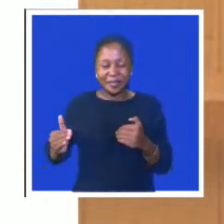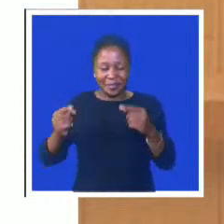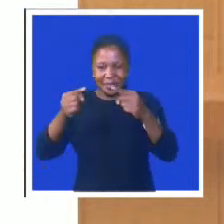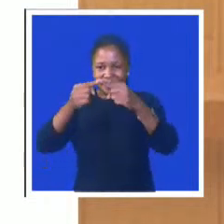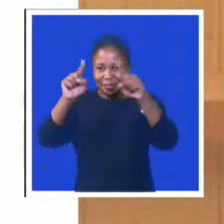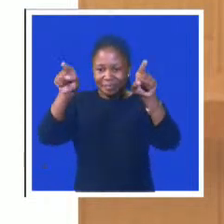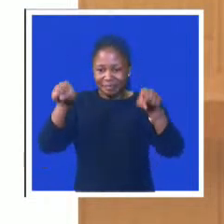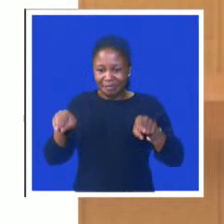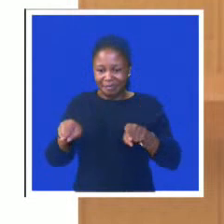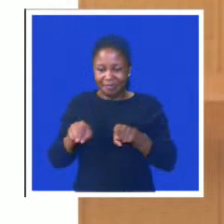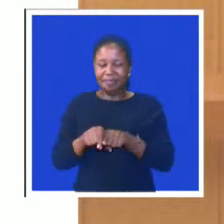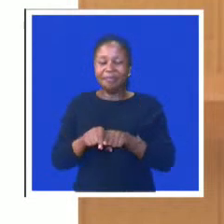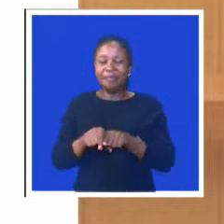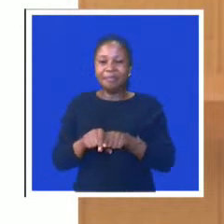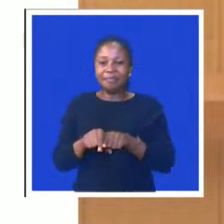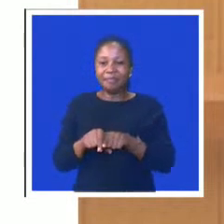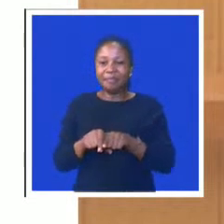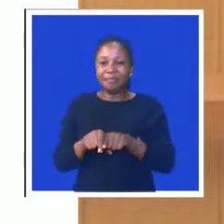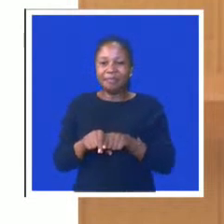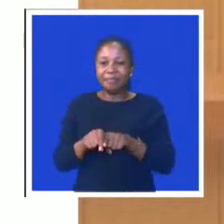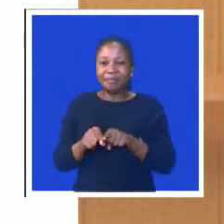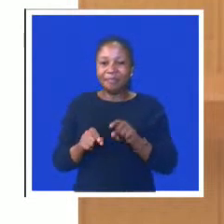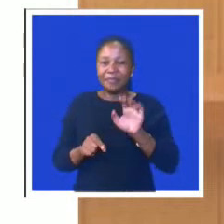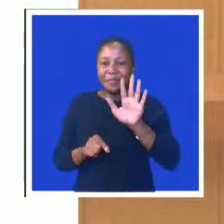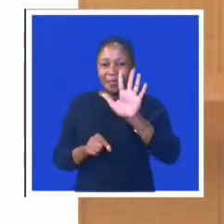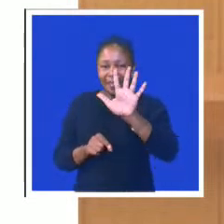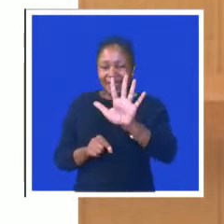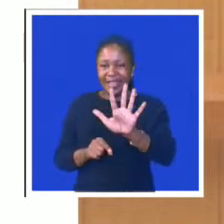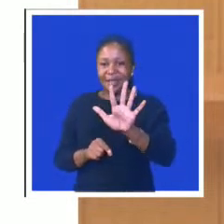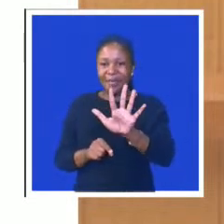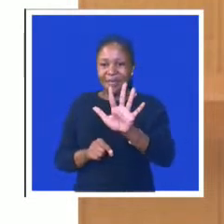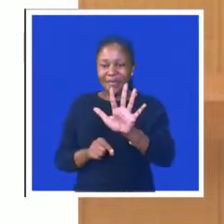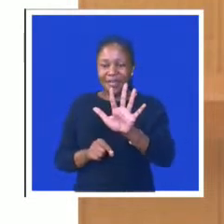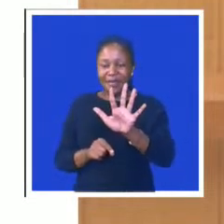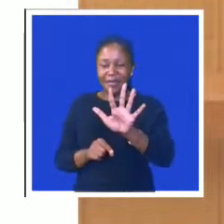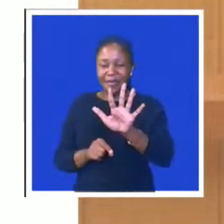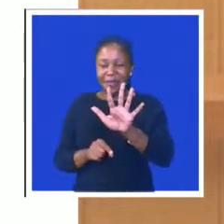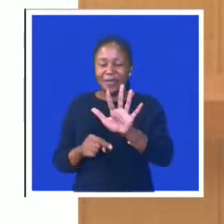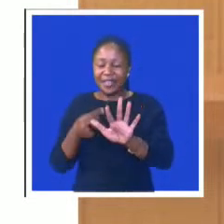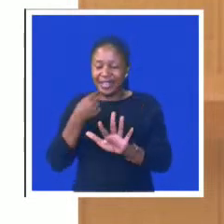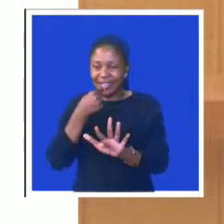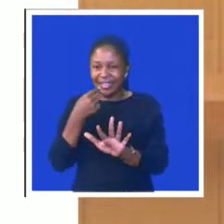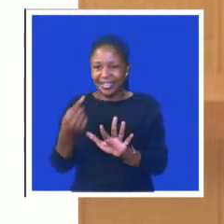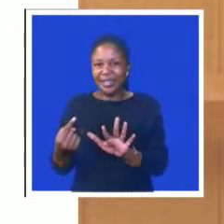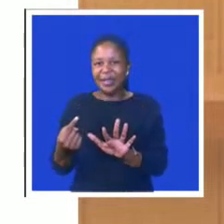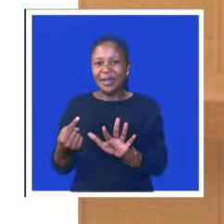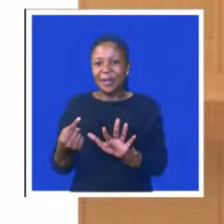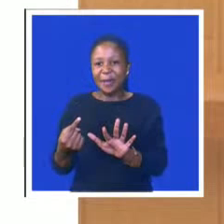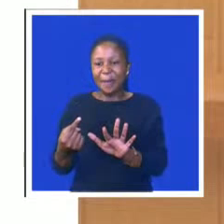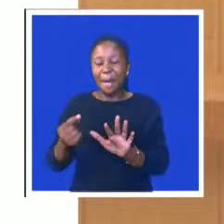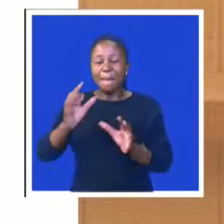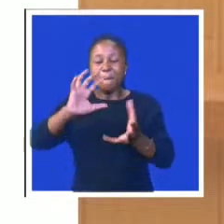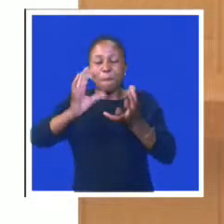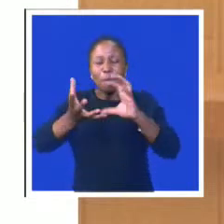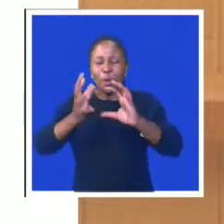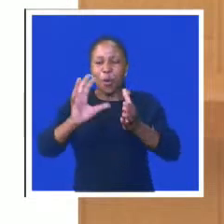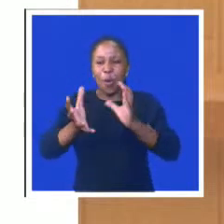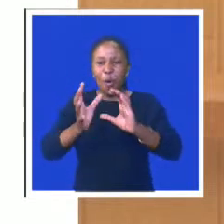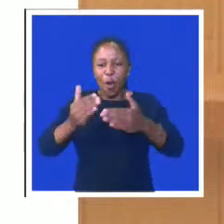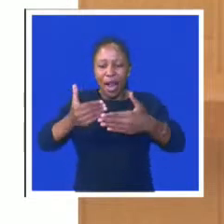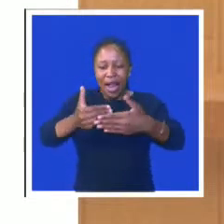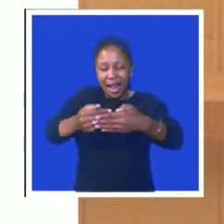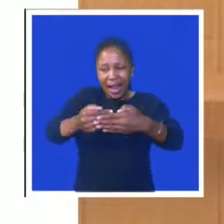then in sentence number 5, which relates to example number 5, we said the ball